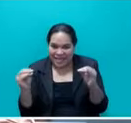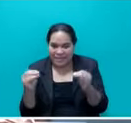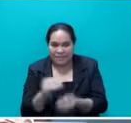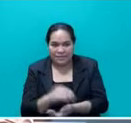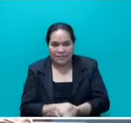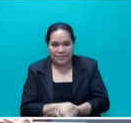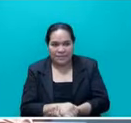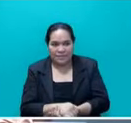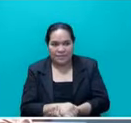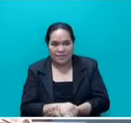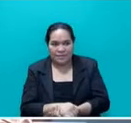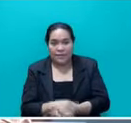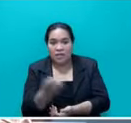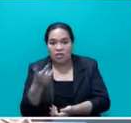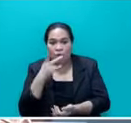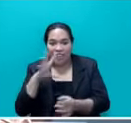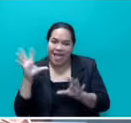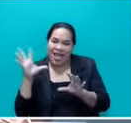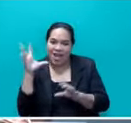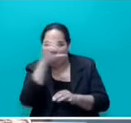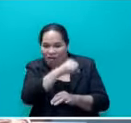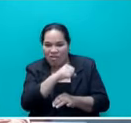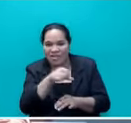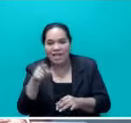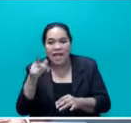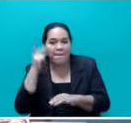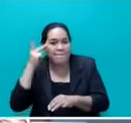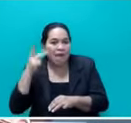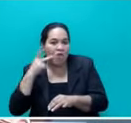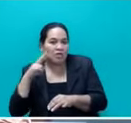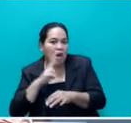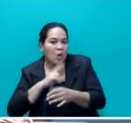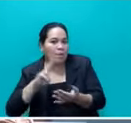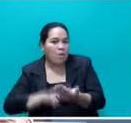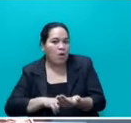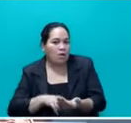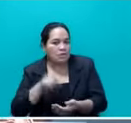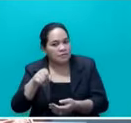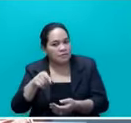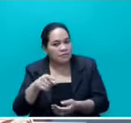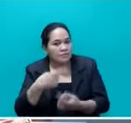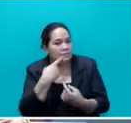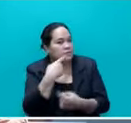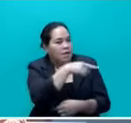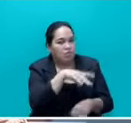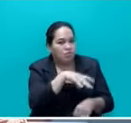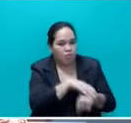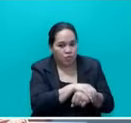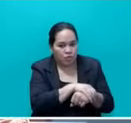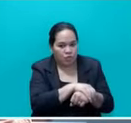usually when they get caught that parents report them. Of course, this is where two